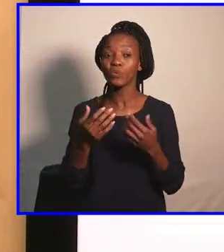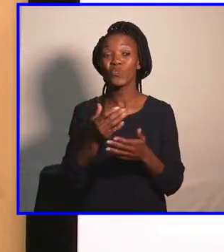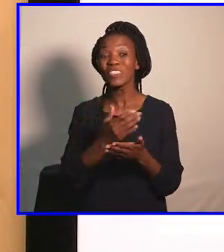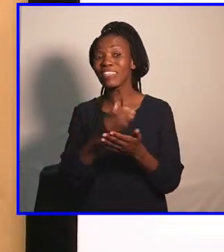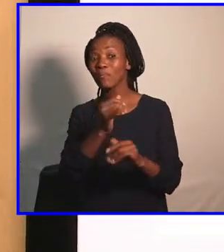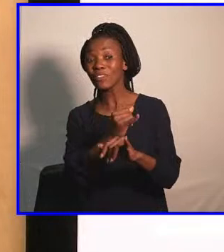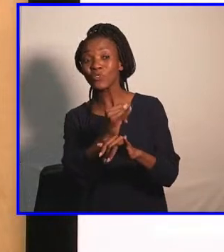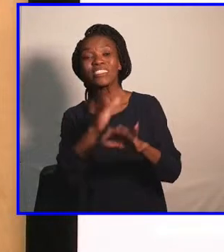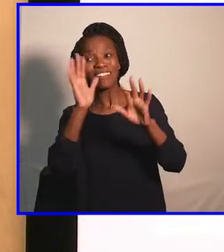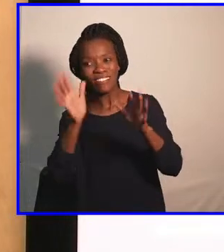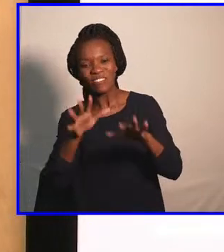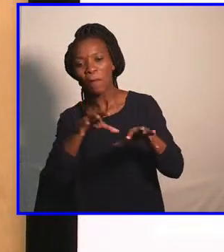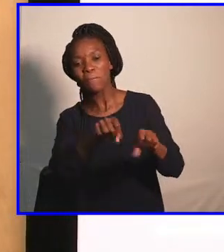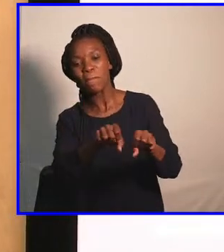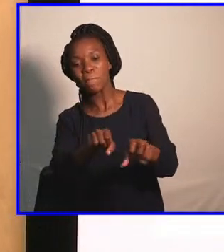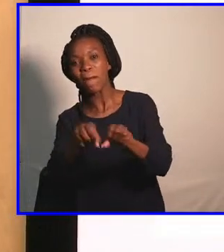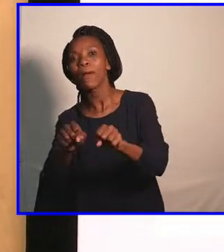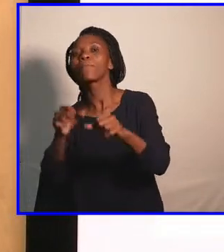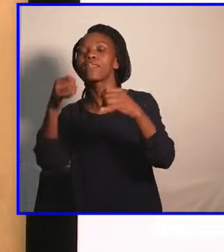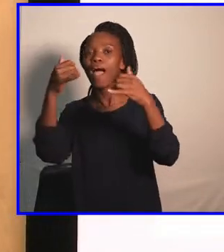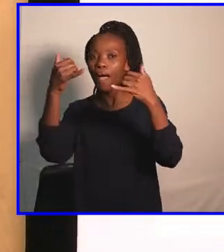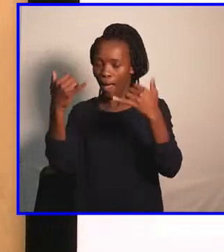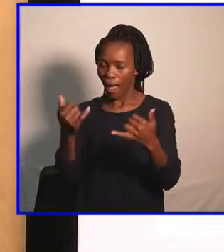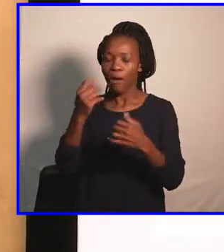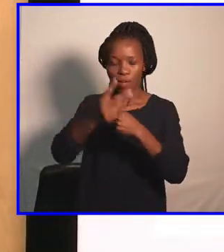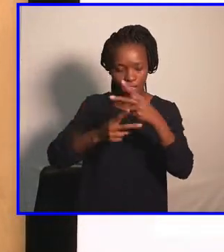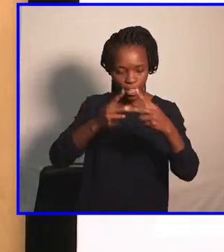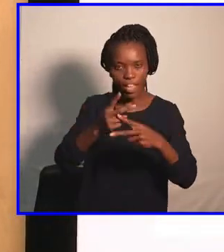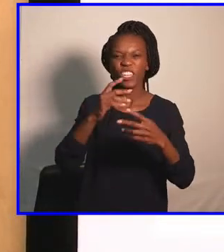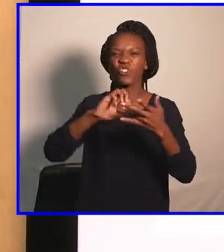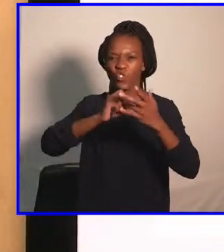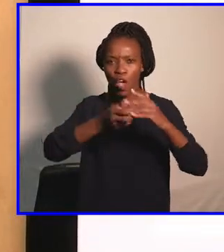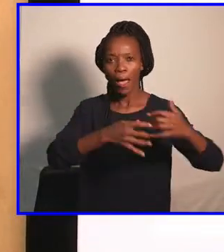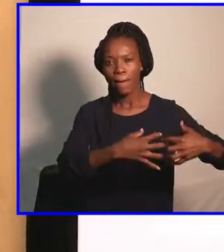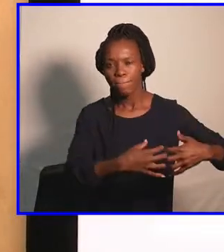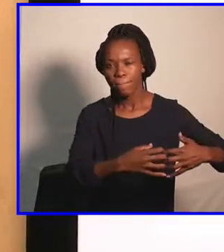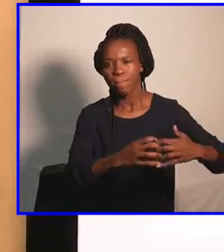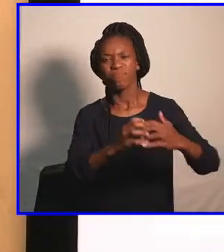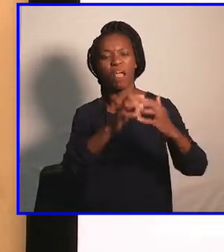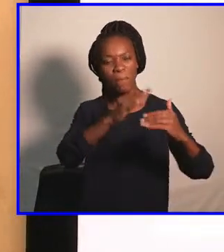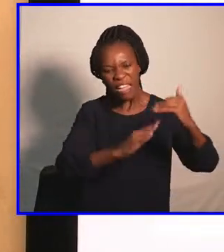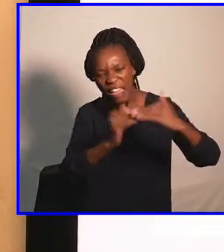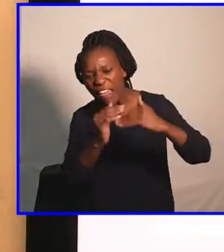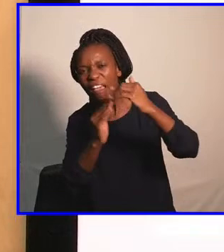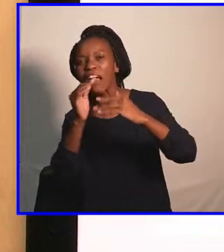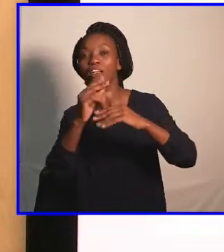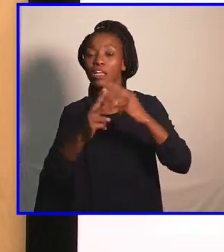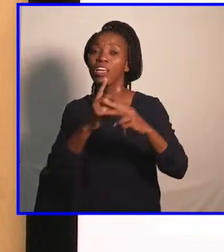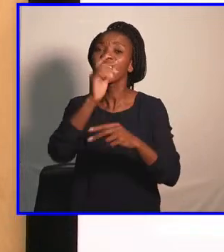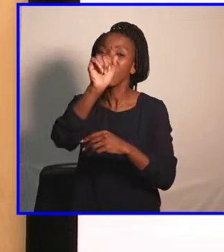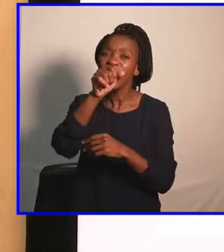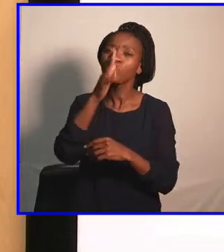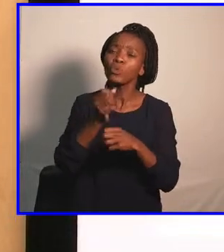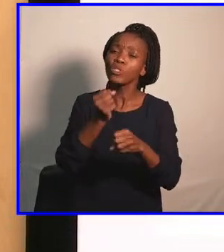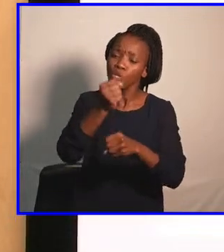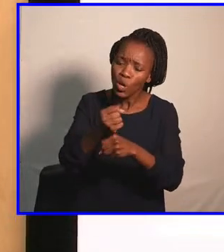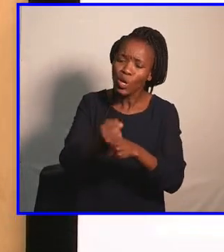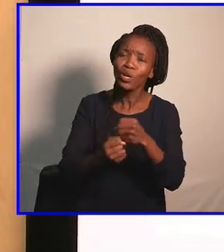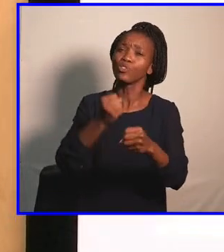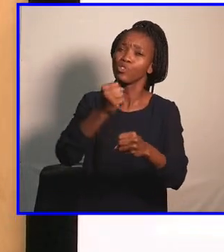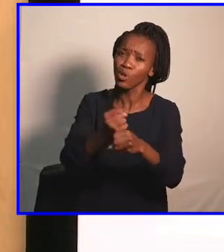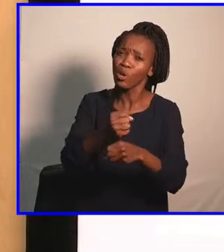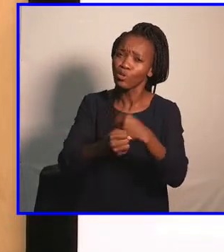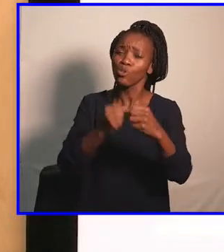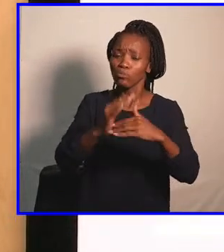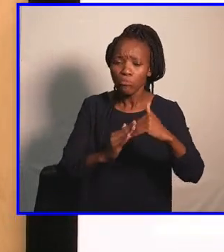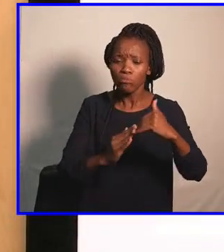captured, are in rebuild mode now. Some of that will take years, but we are really